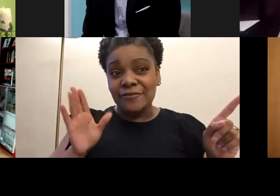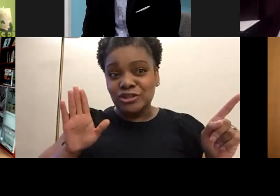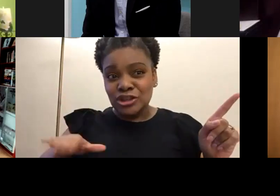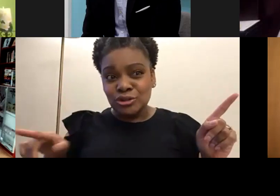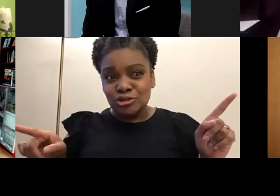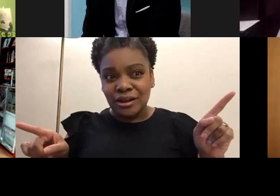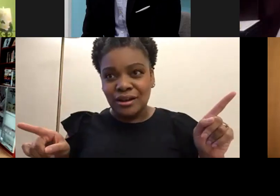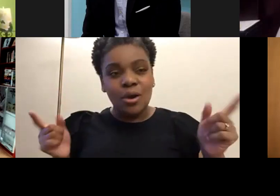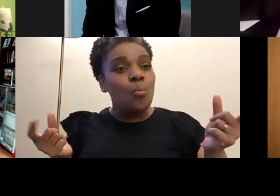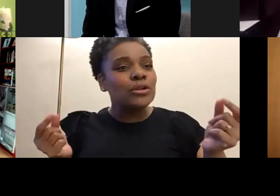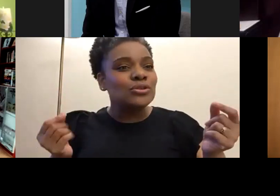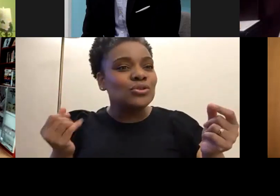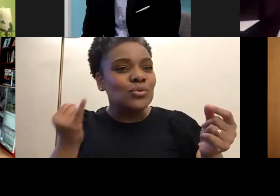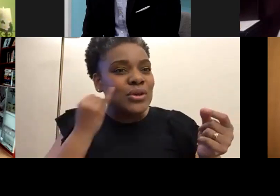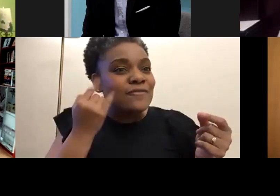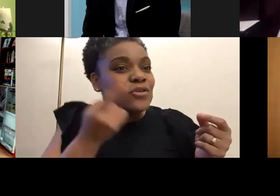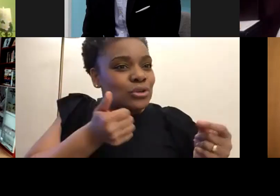sick.